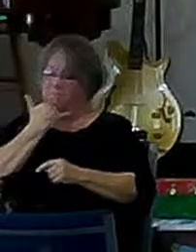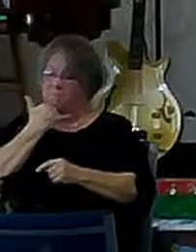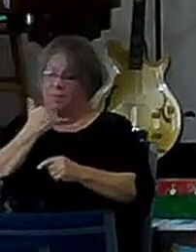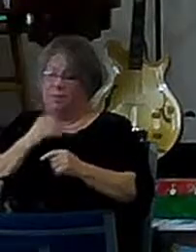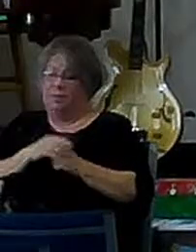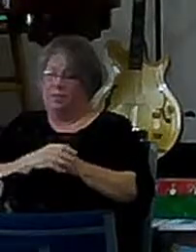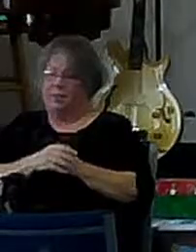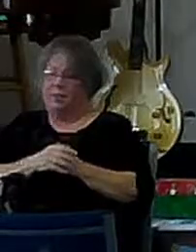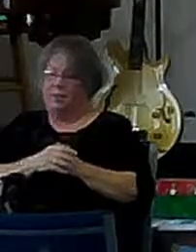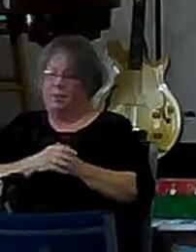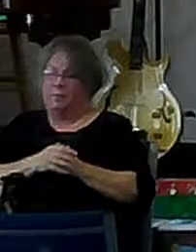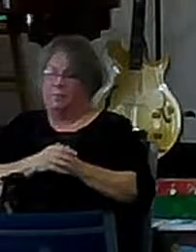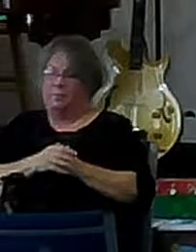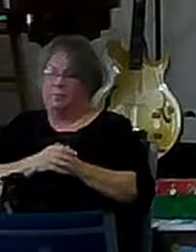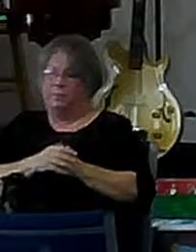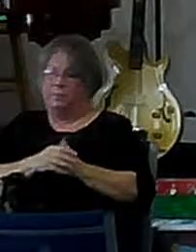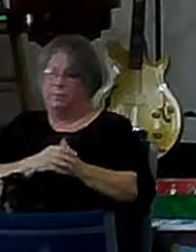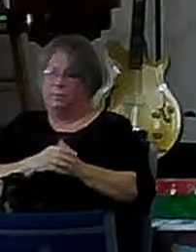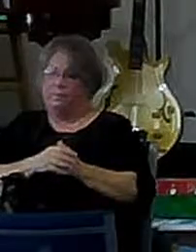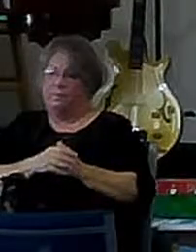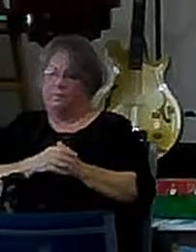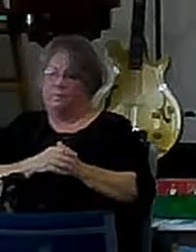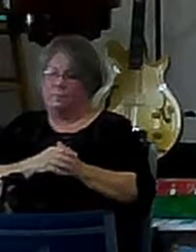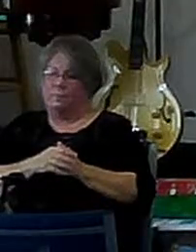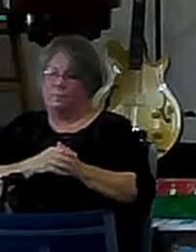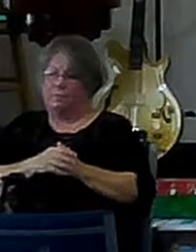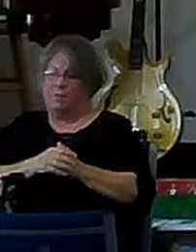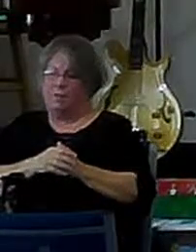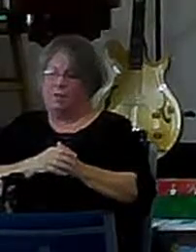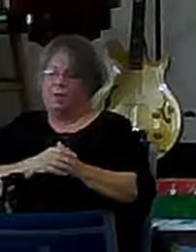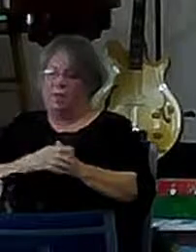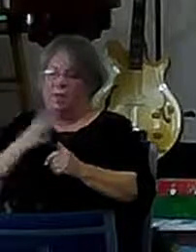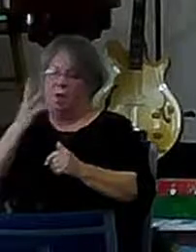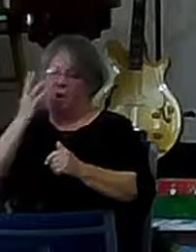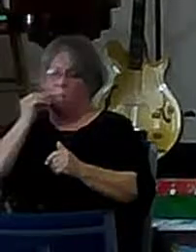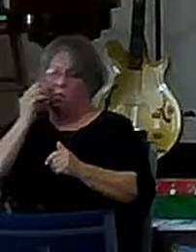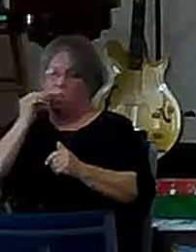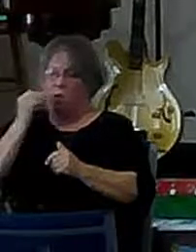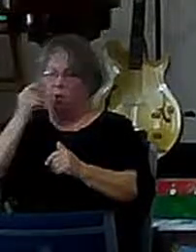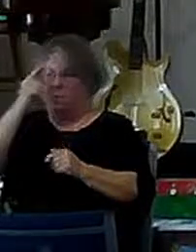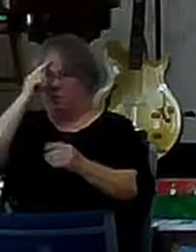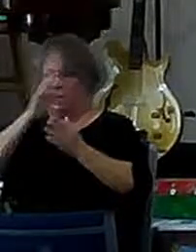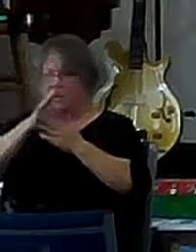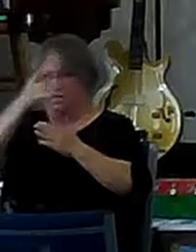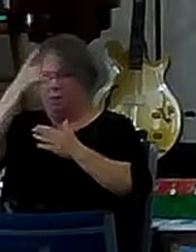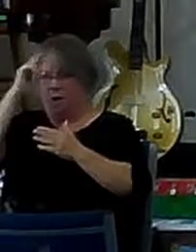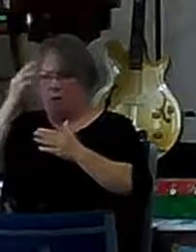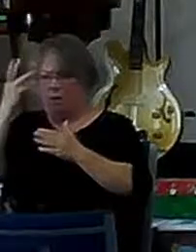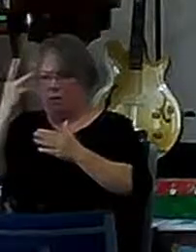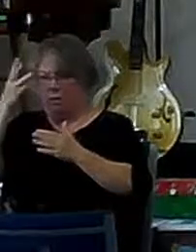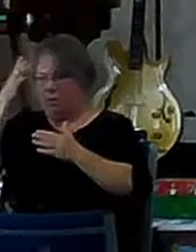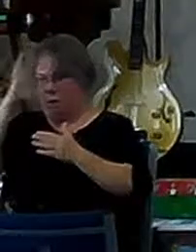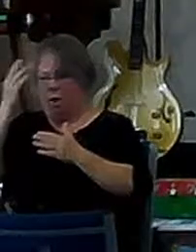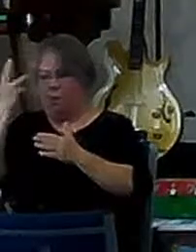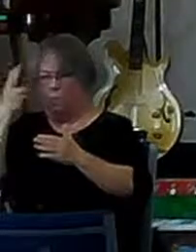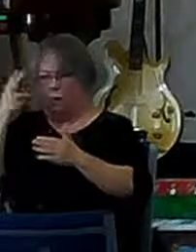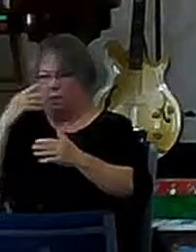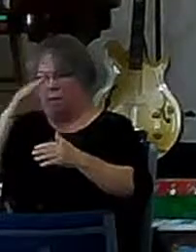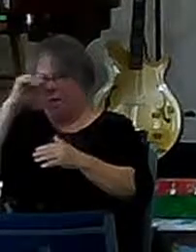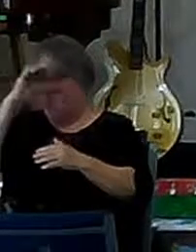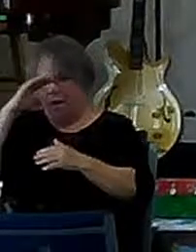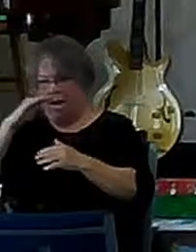As we are, God once was. As weak and fallible, needy and